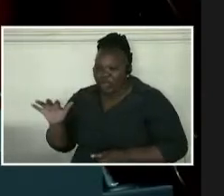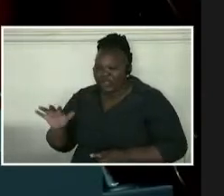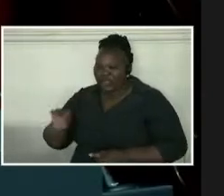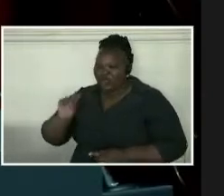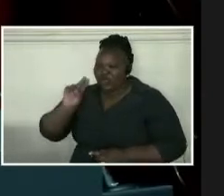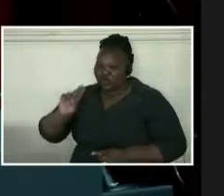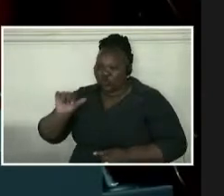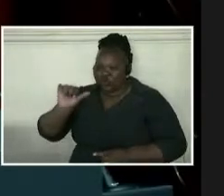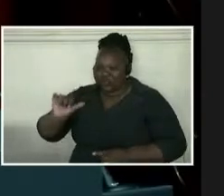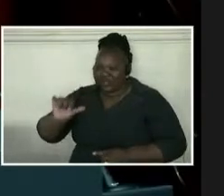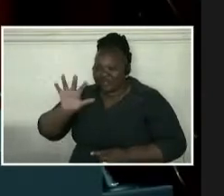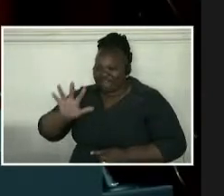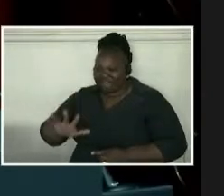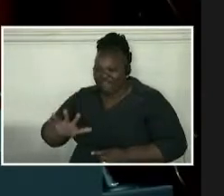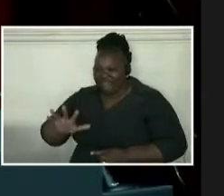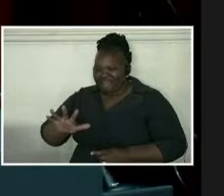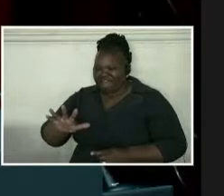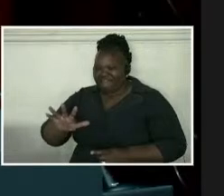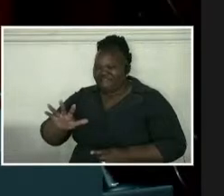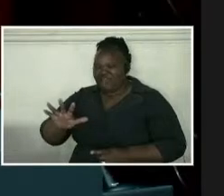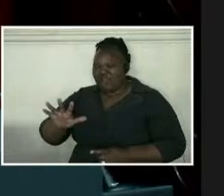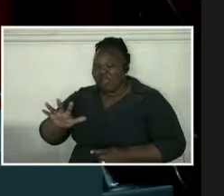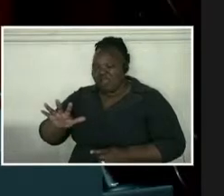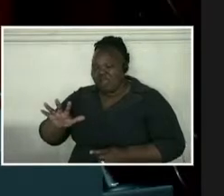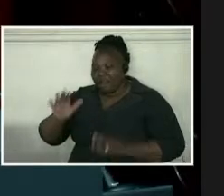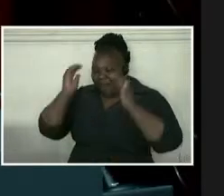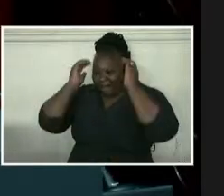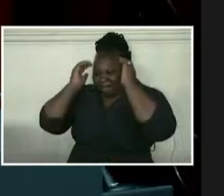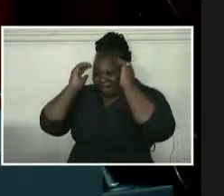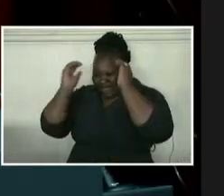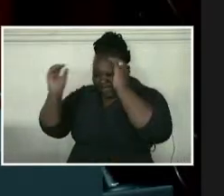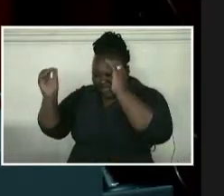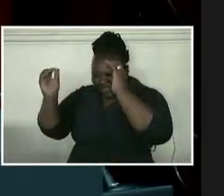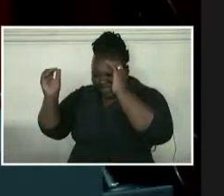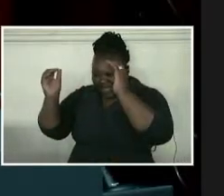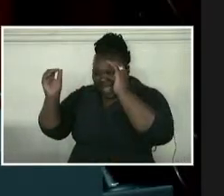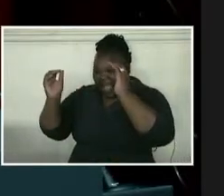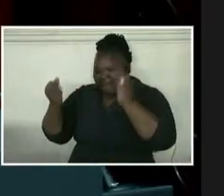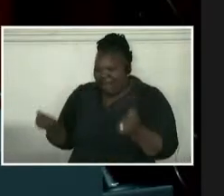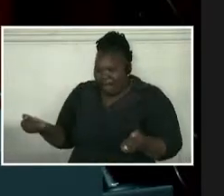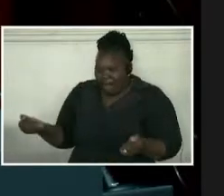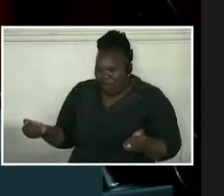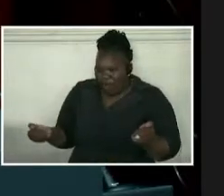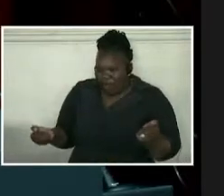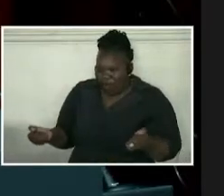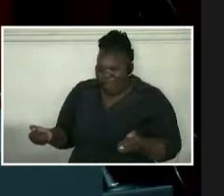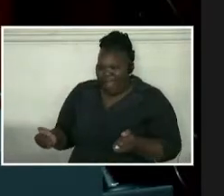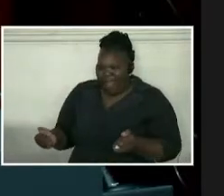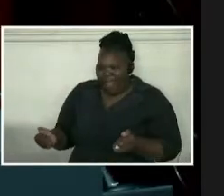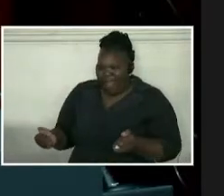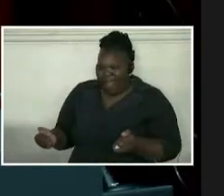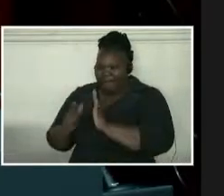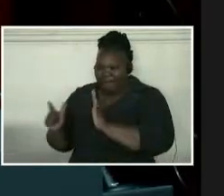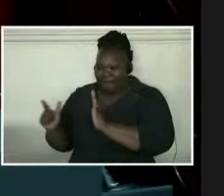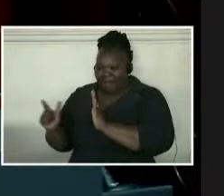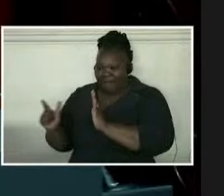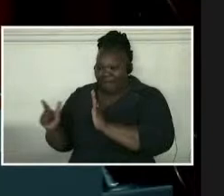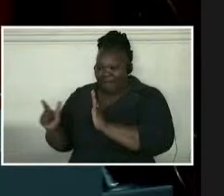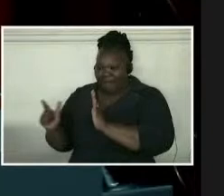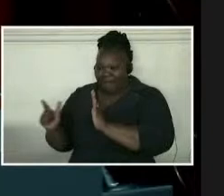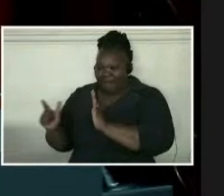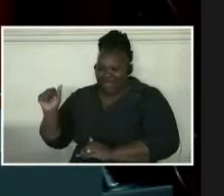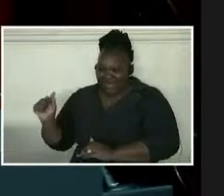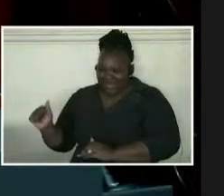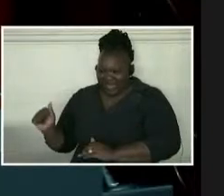65 seater buses which were supposed to be mobile libraries in october 2021 the democratic alliance